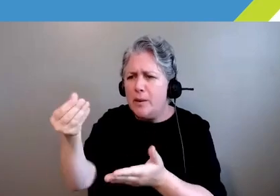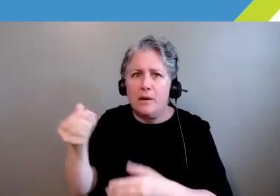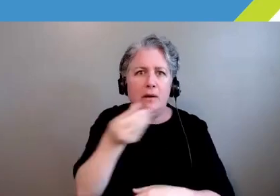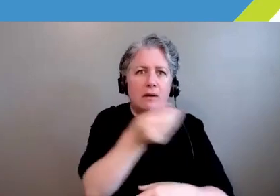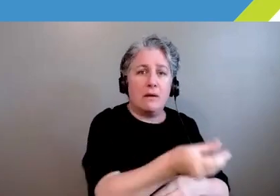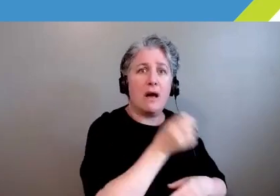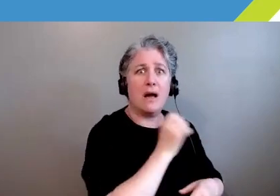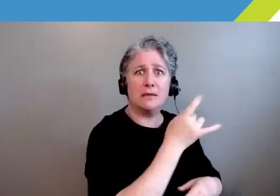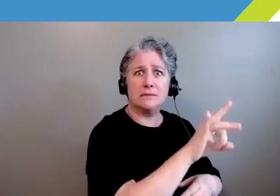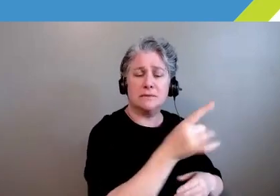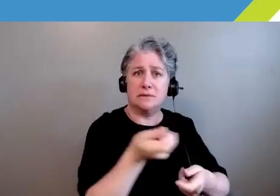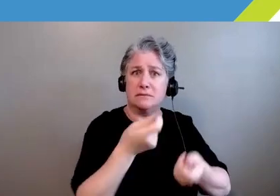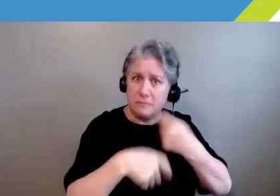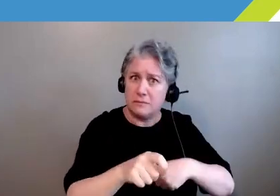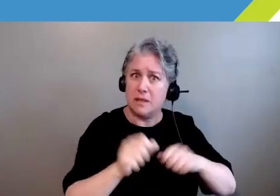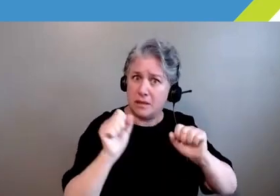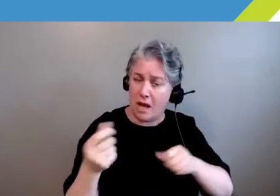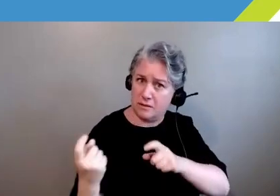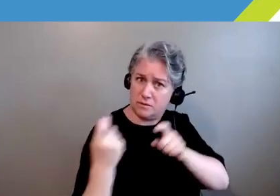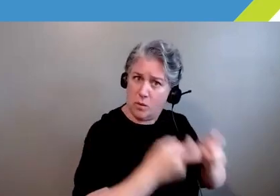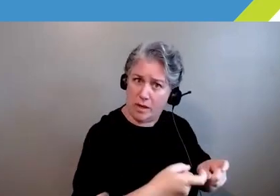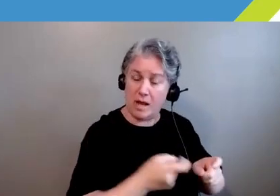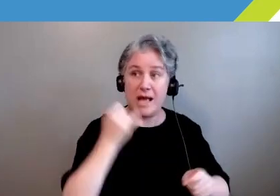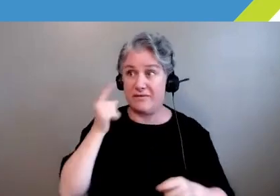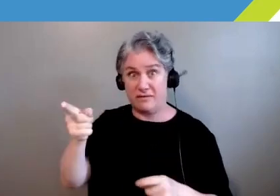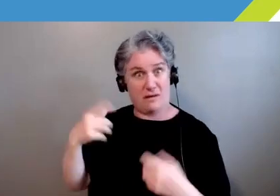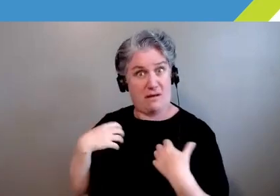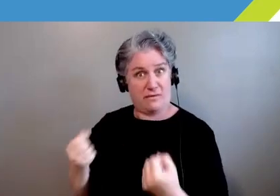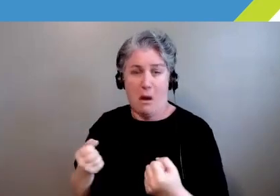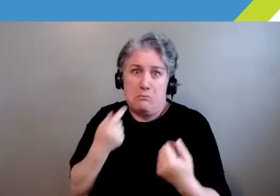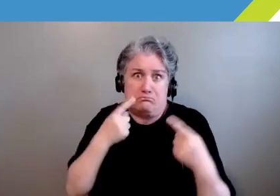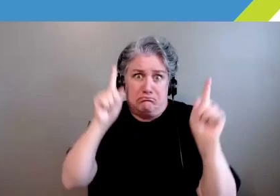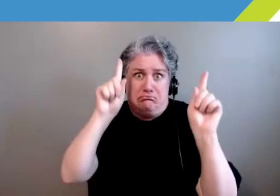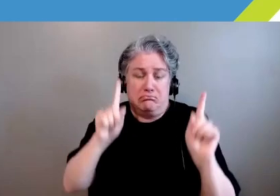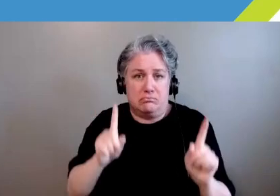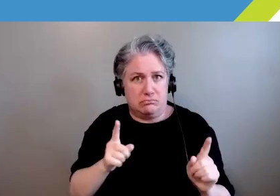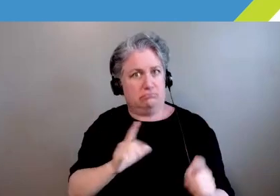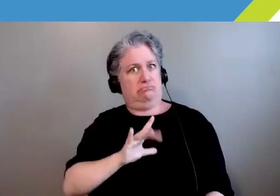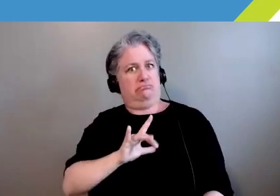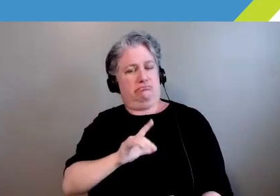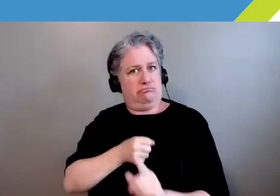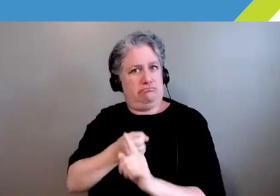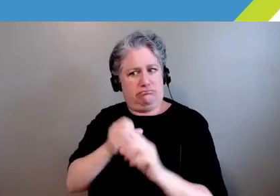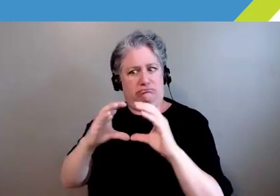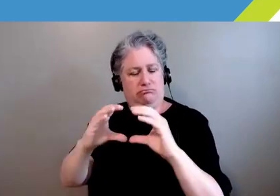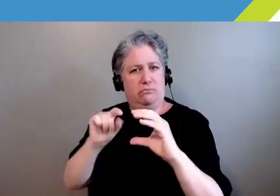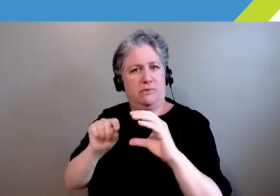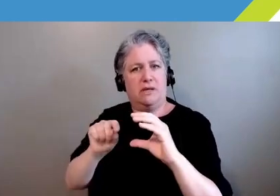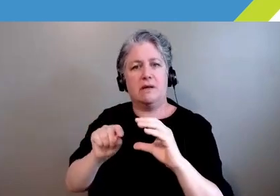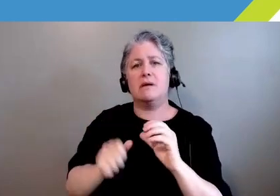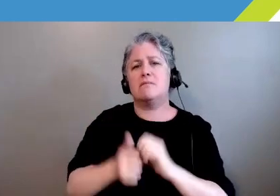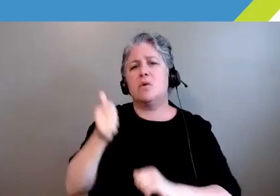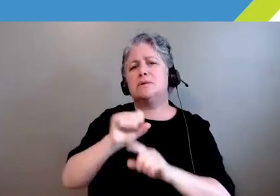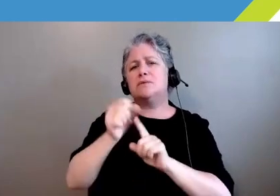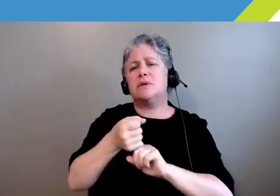that 80-year-old was healthy, that liver will work. Okay? And so under normal circumstances, and in fact under all circumstances, the